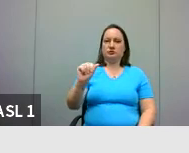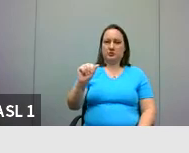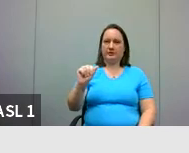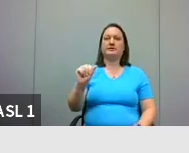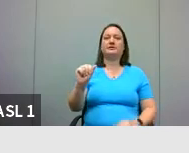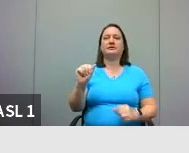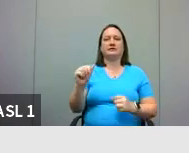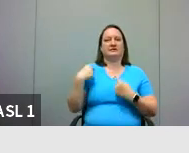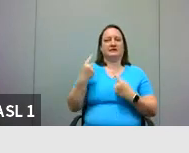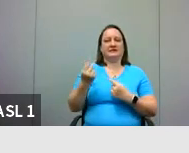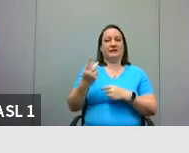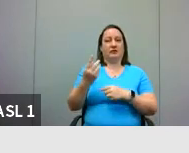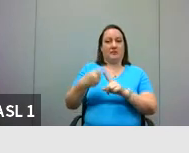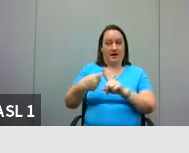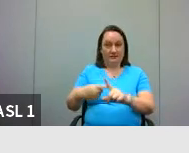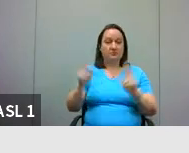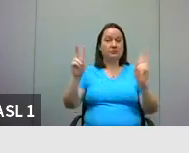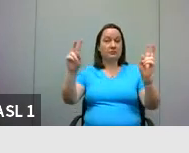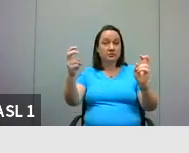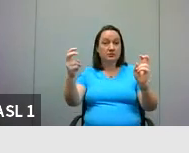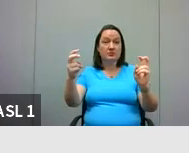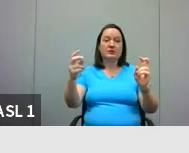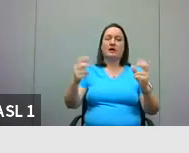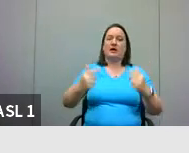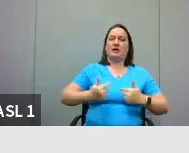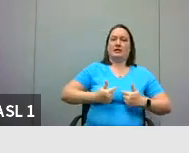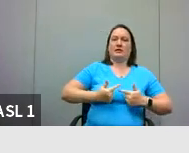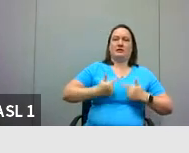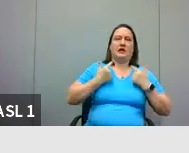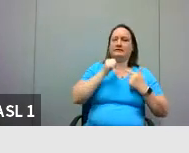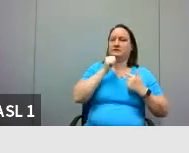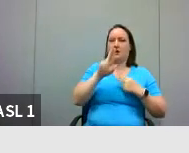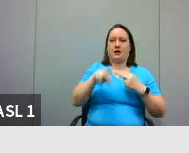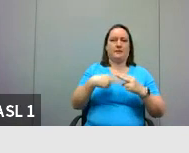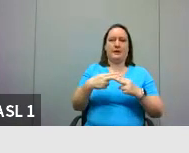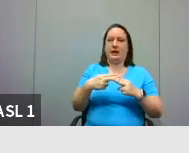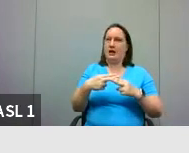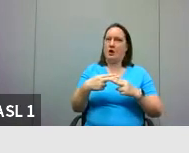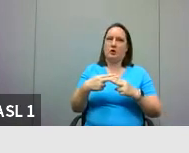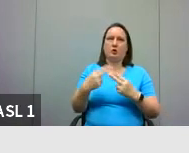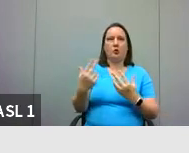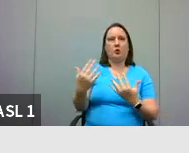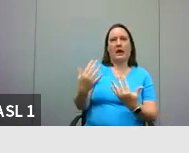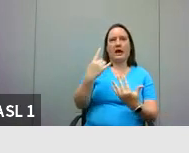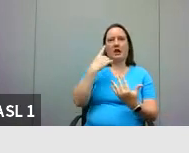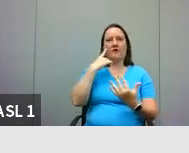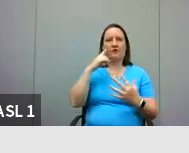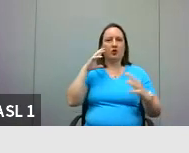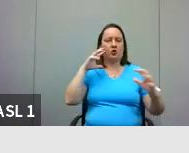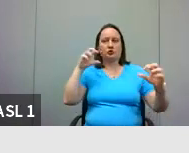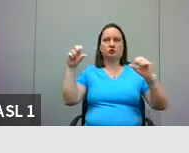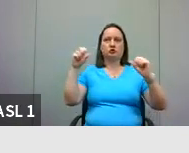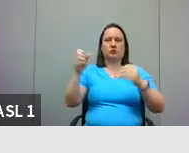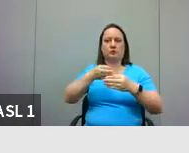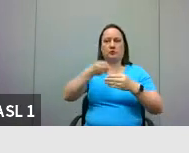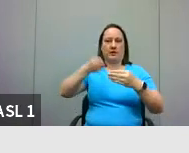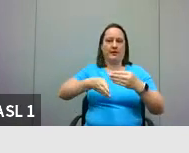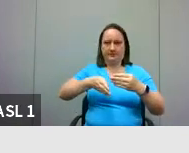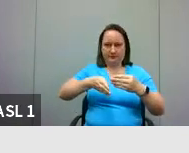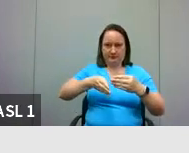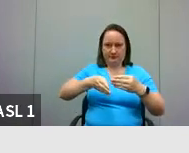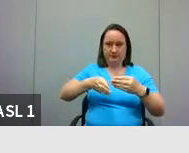it's this: life is not about waiting for the storm to end.